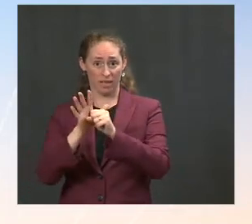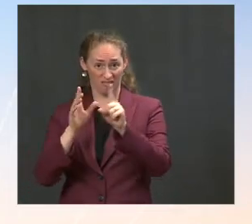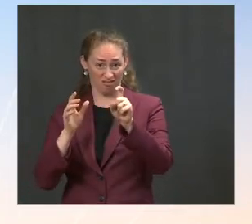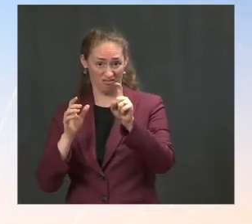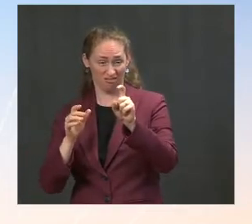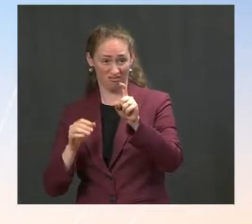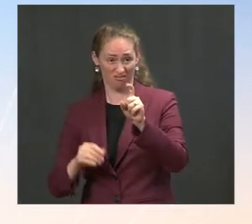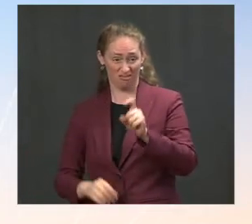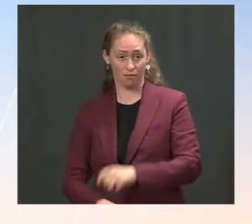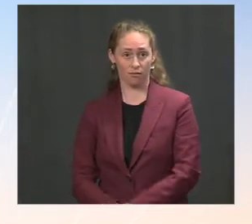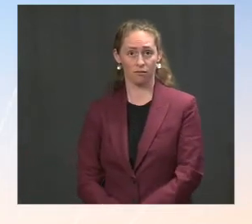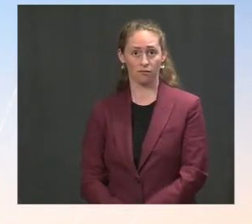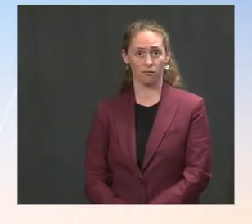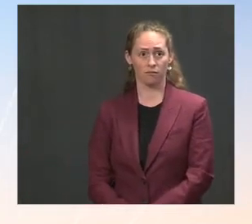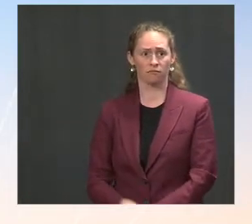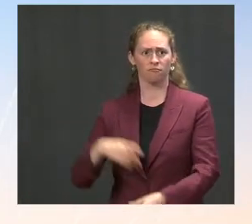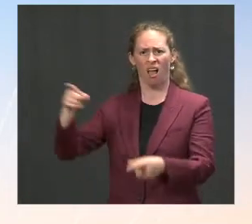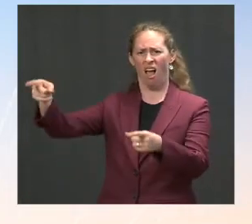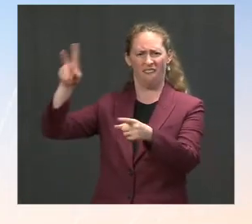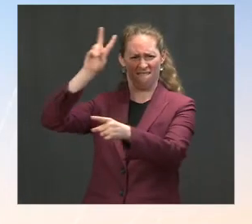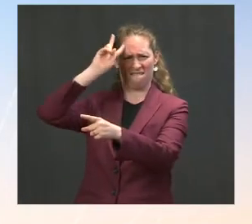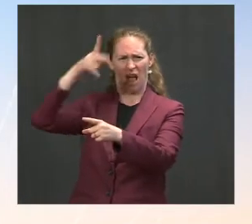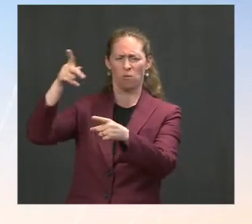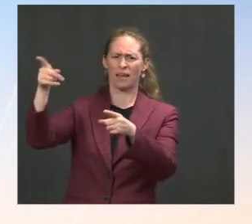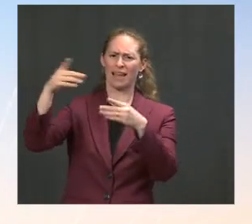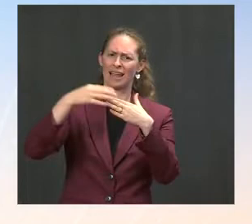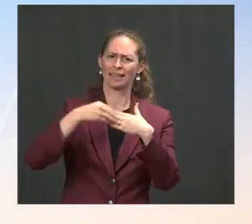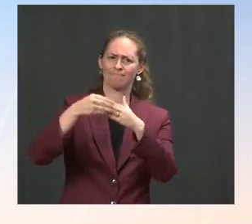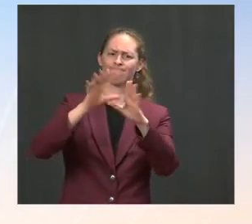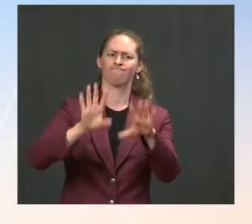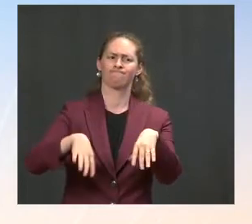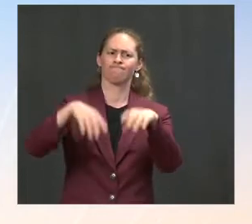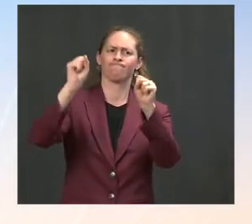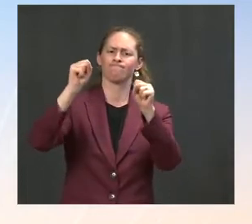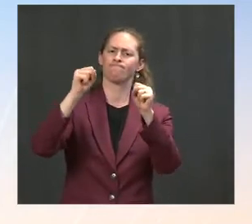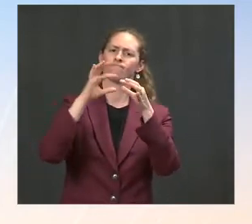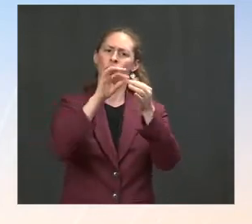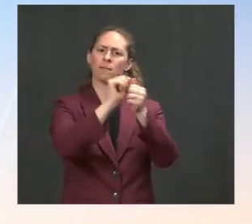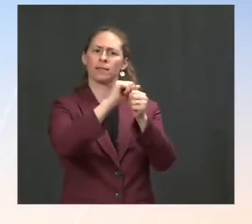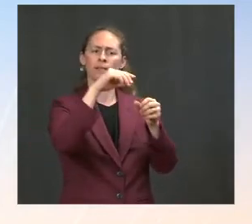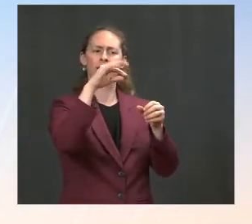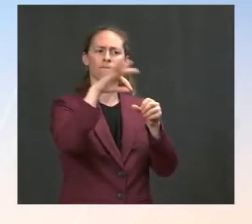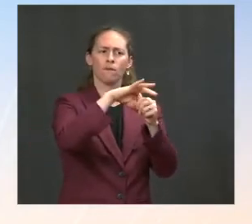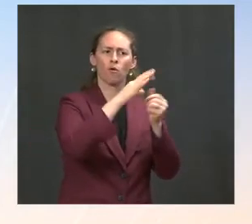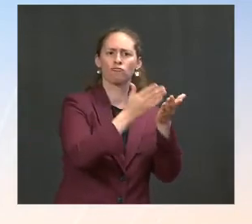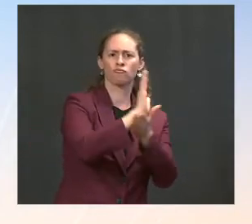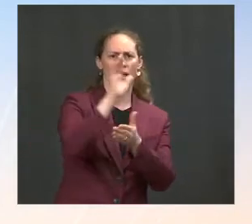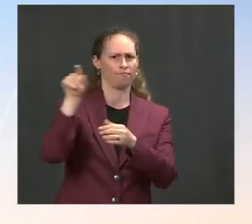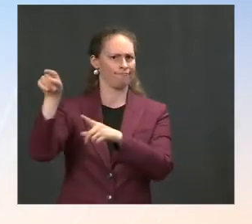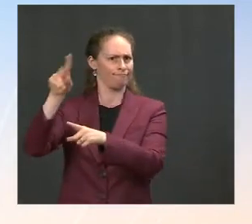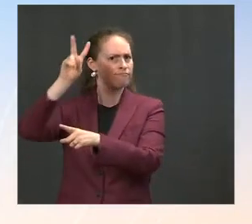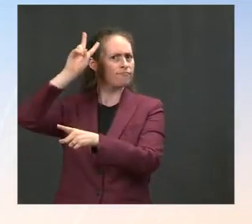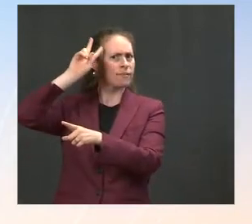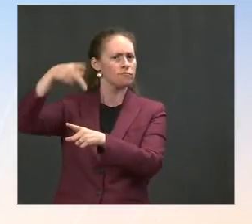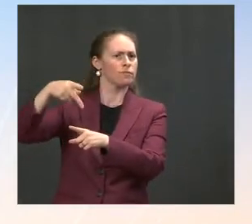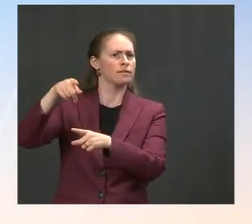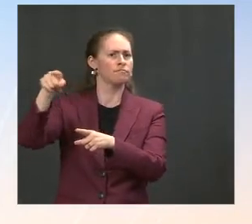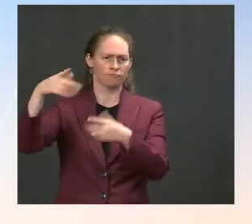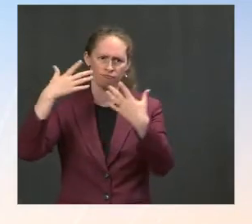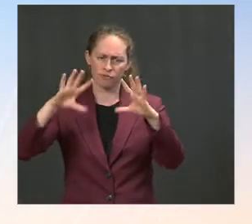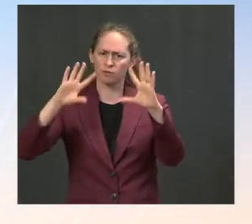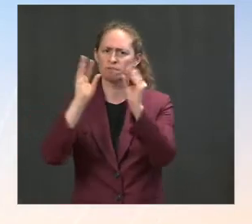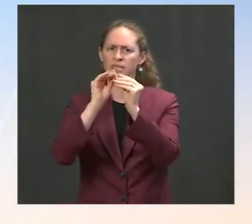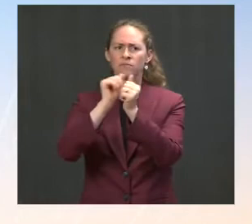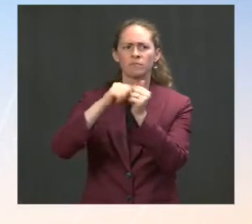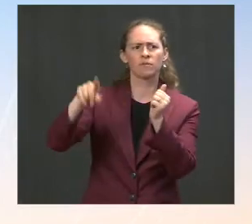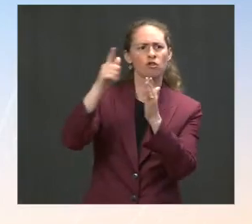voting rights effort and our voting rights movement we're building across the country, met with these lawmakers last week, as you